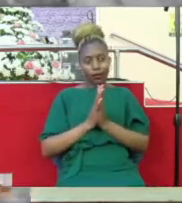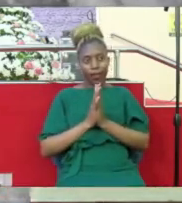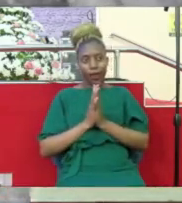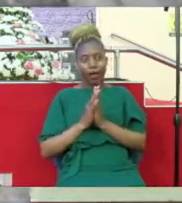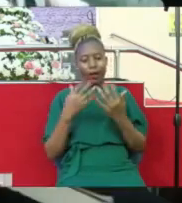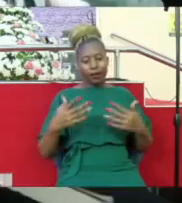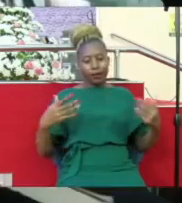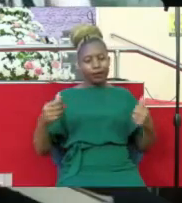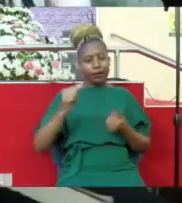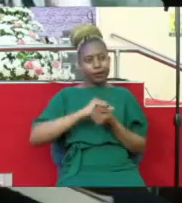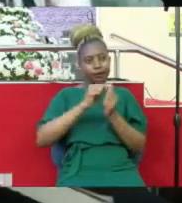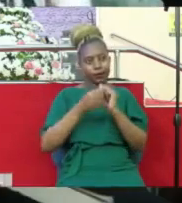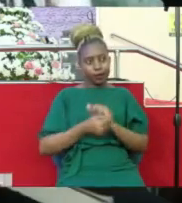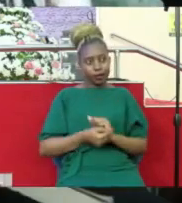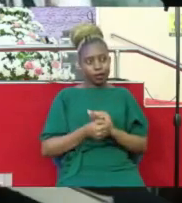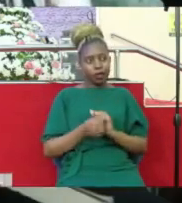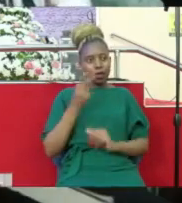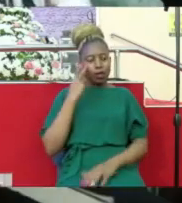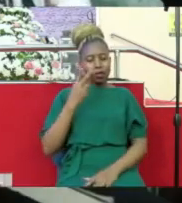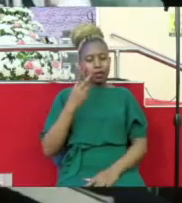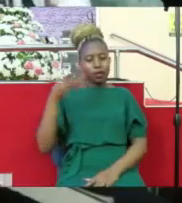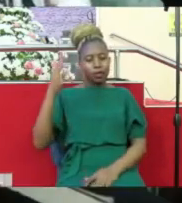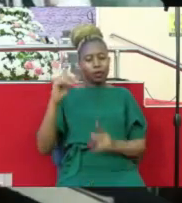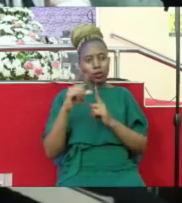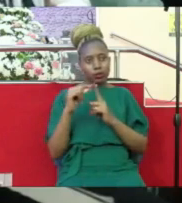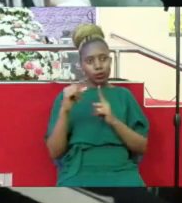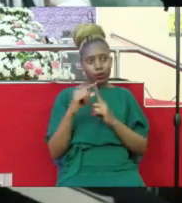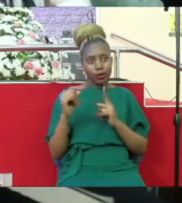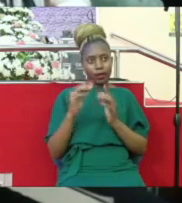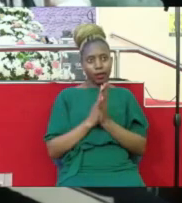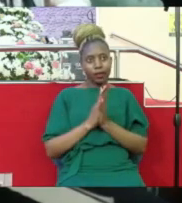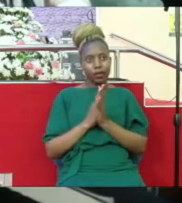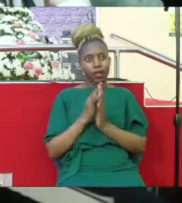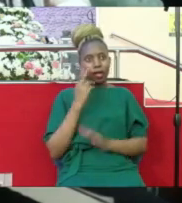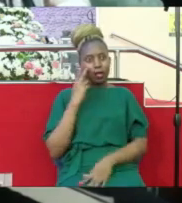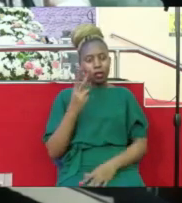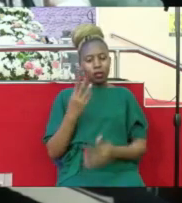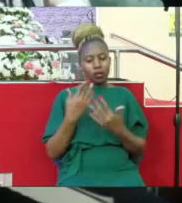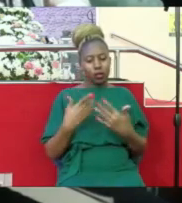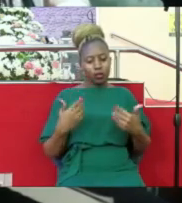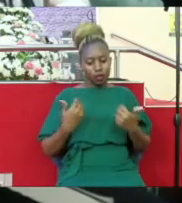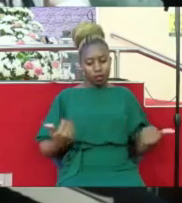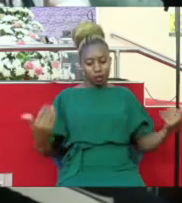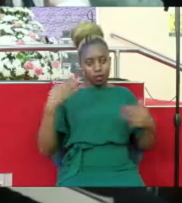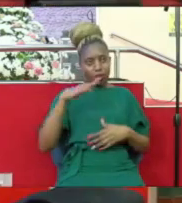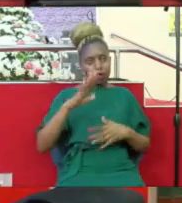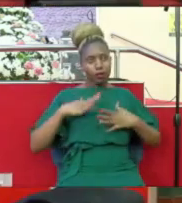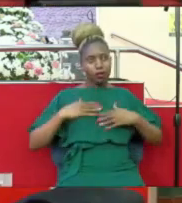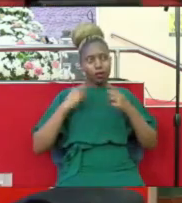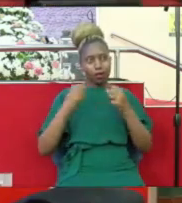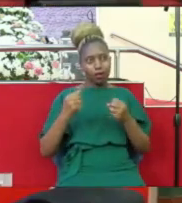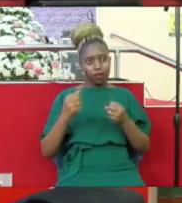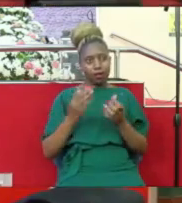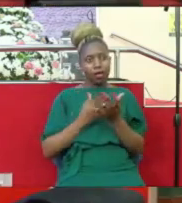changed. And when I speak God's word, I'm going to see my children healed. And when I speak God's